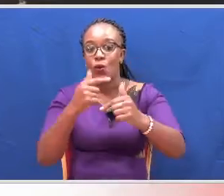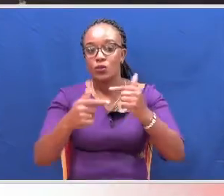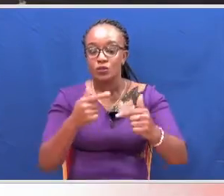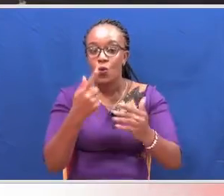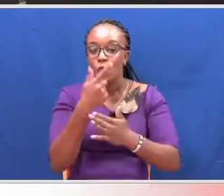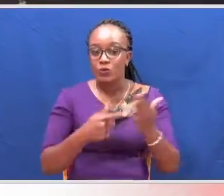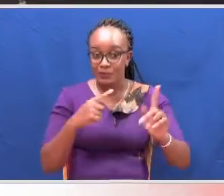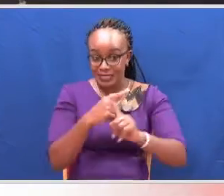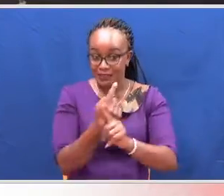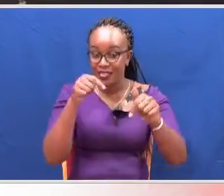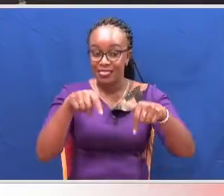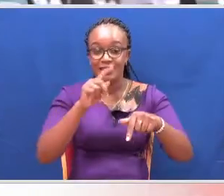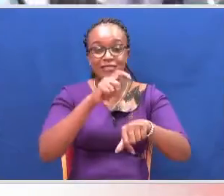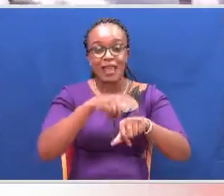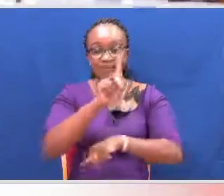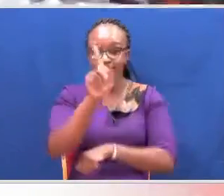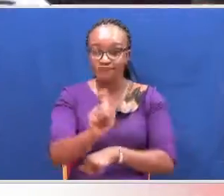different this time?